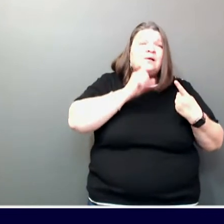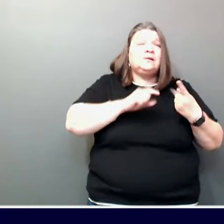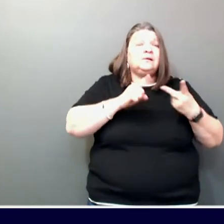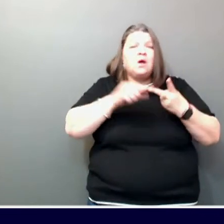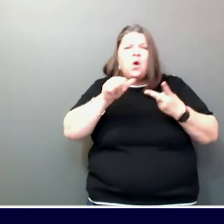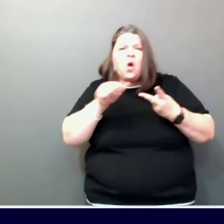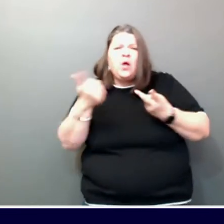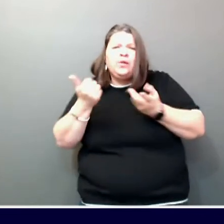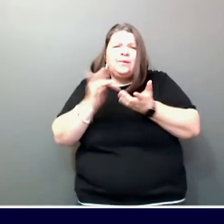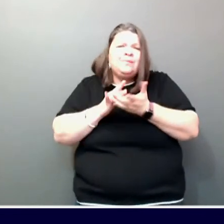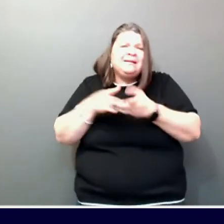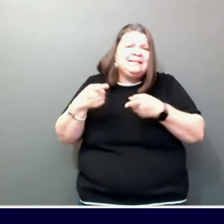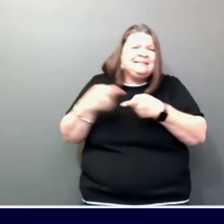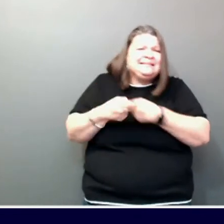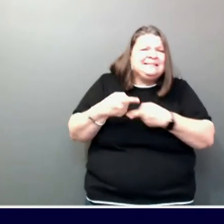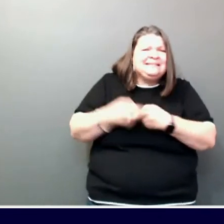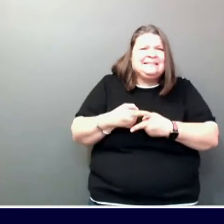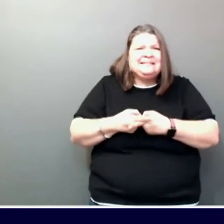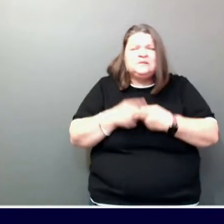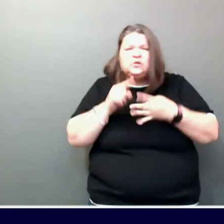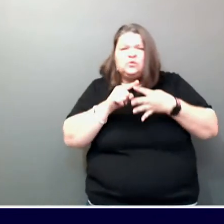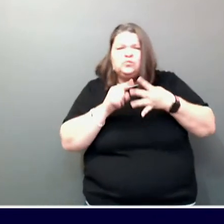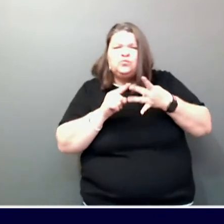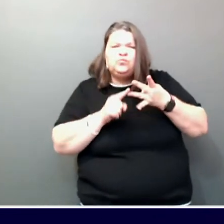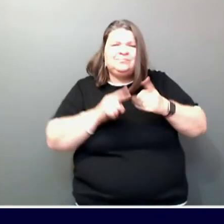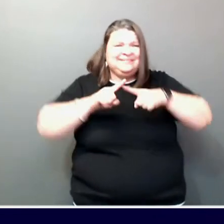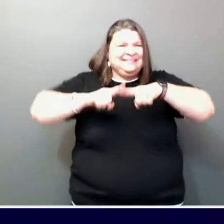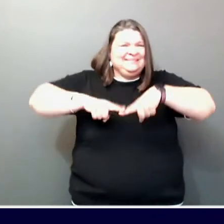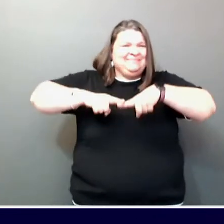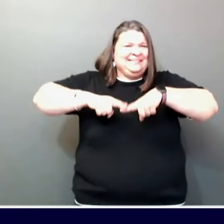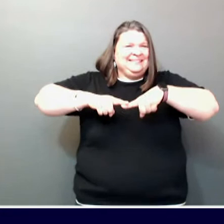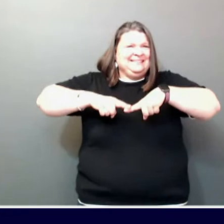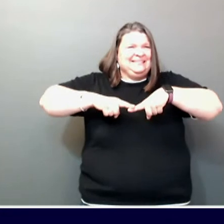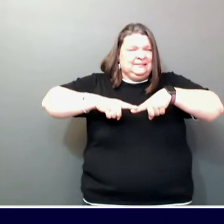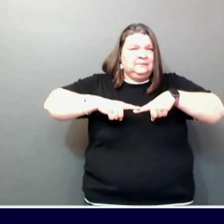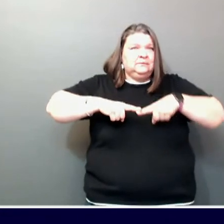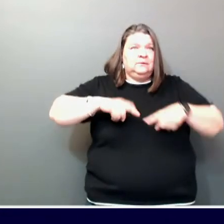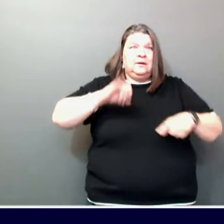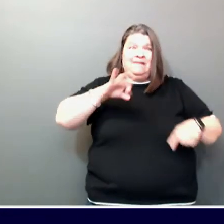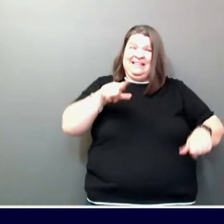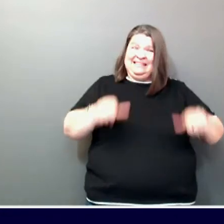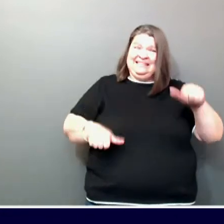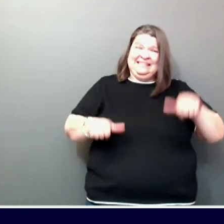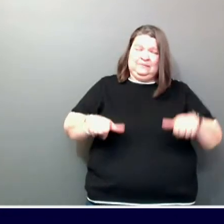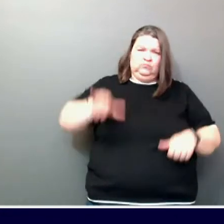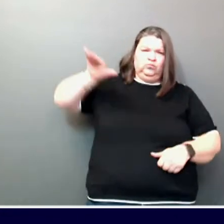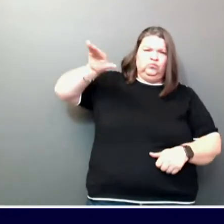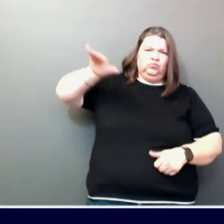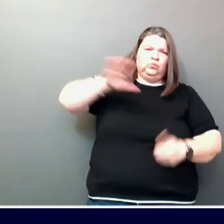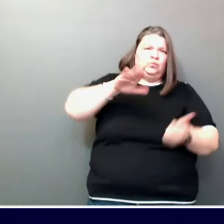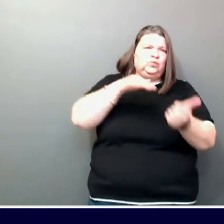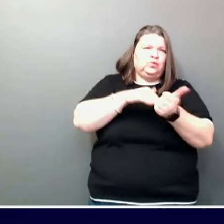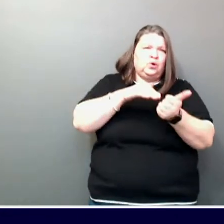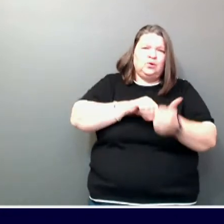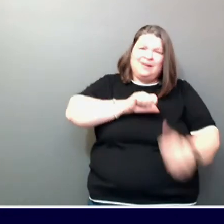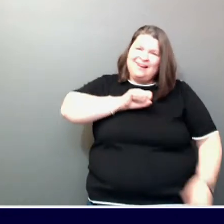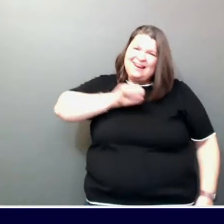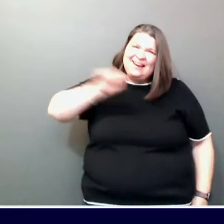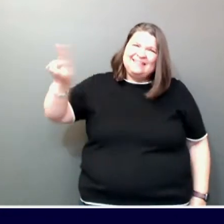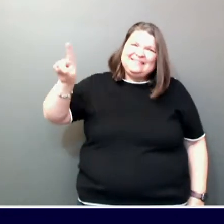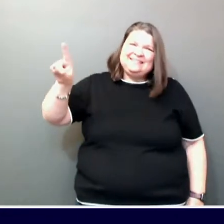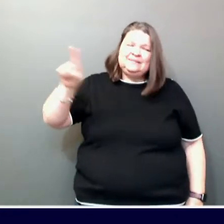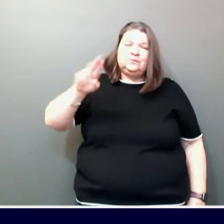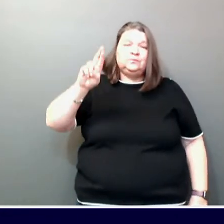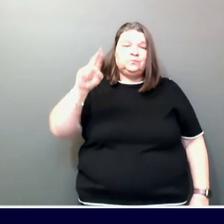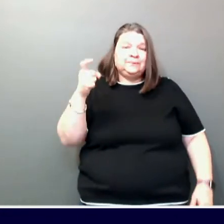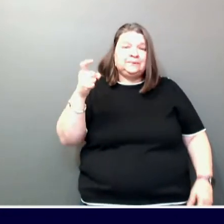taking. So the first thing to do is to reach out to your physician to get evaluated and then get a prescription. The other thing we're working